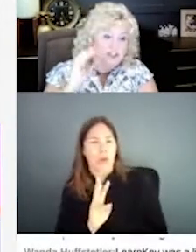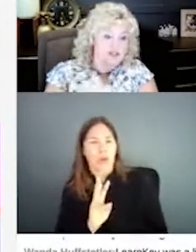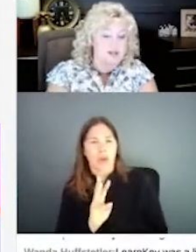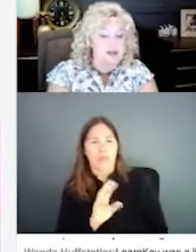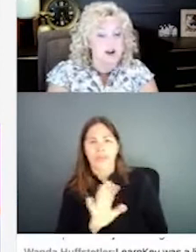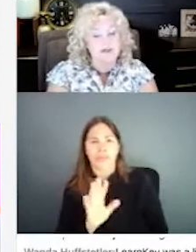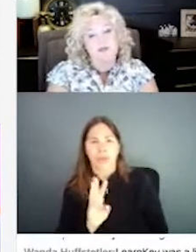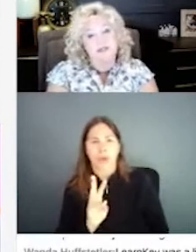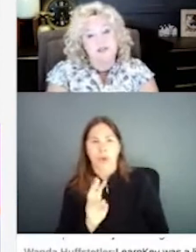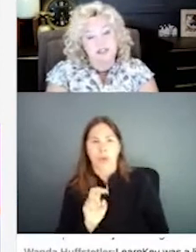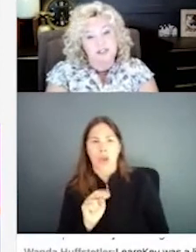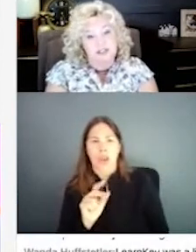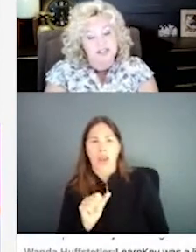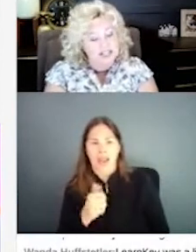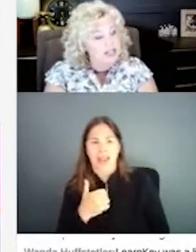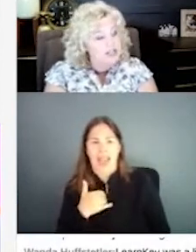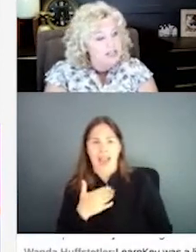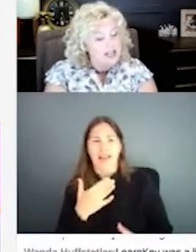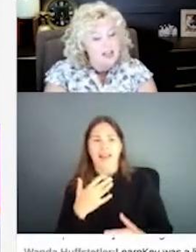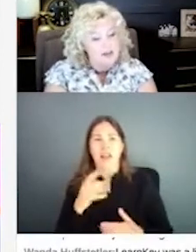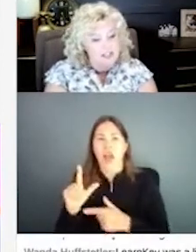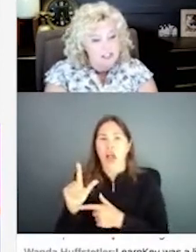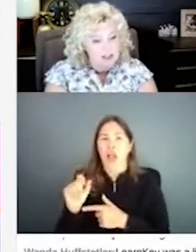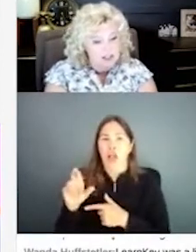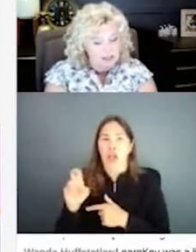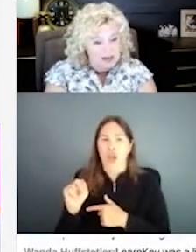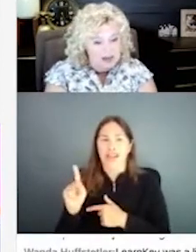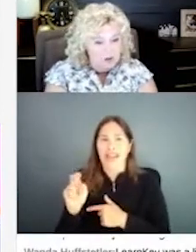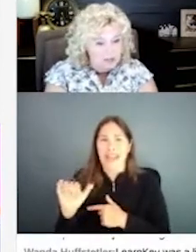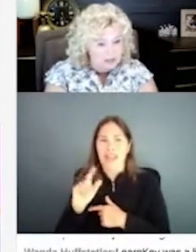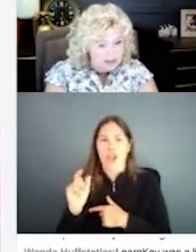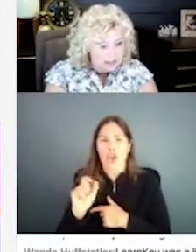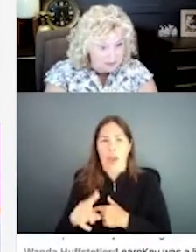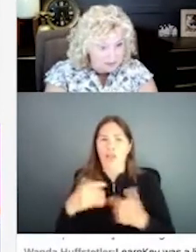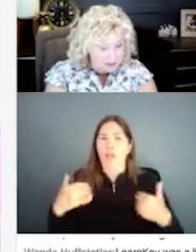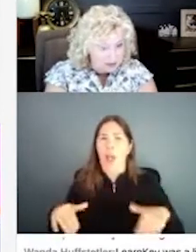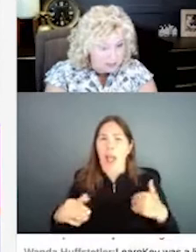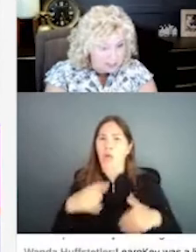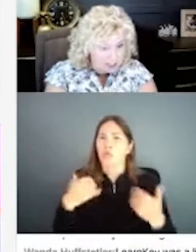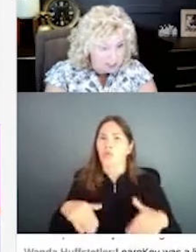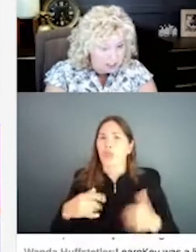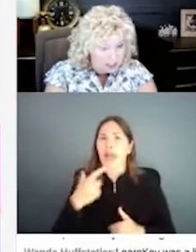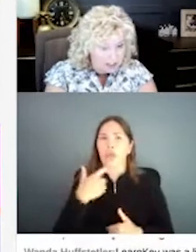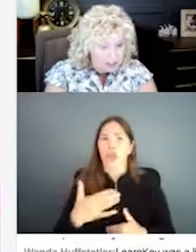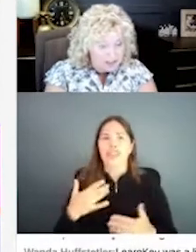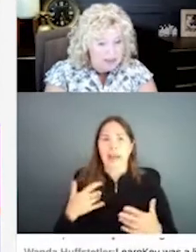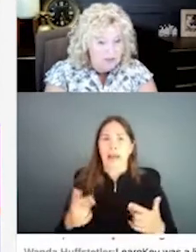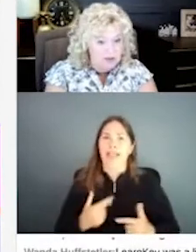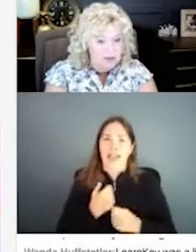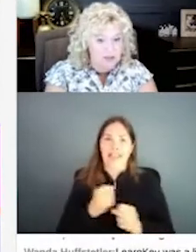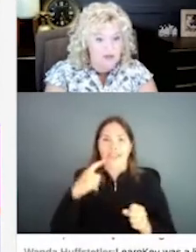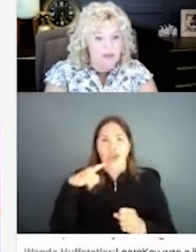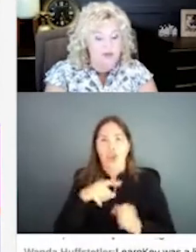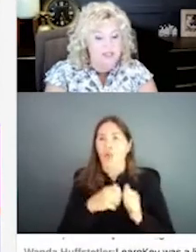a comment specific to LearnKey, and she talked about how it was a lifesaver for her last year with her